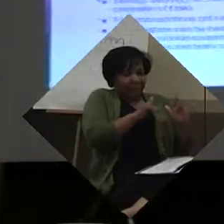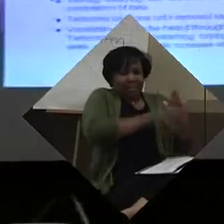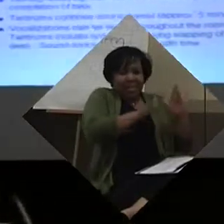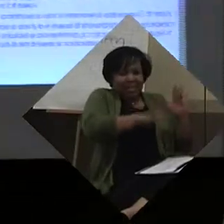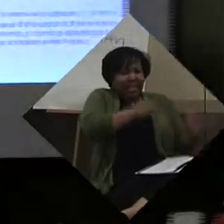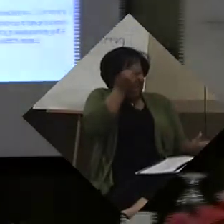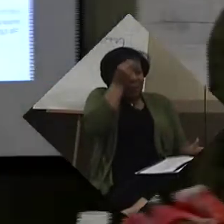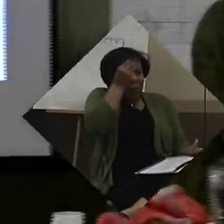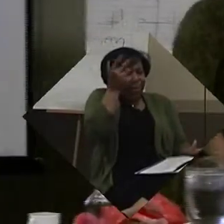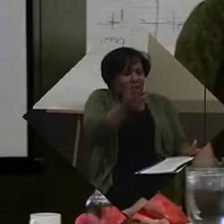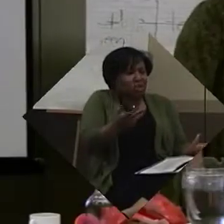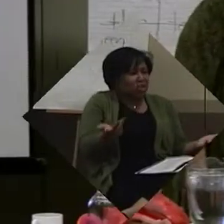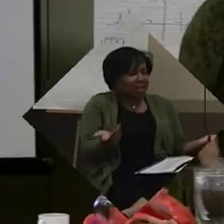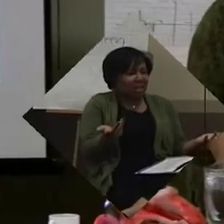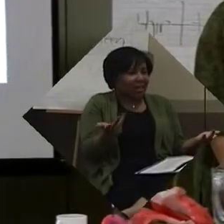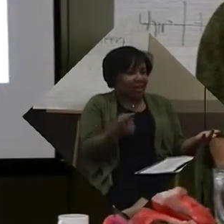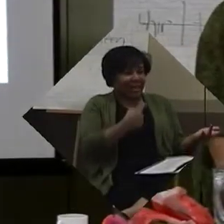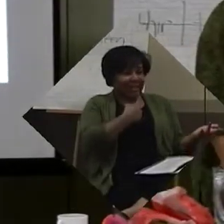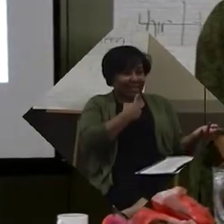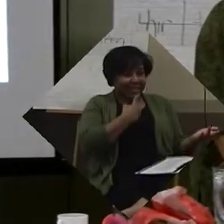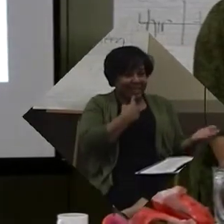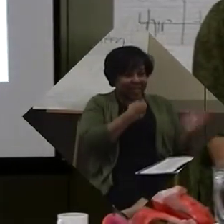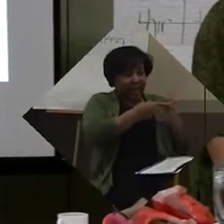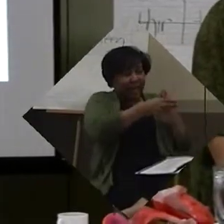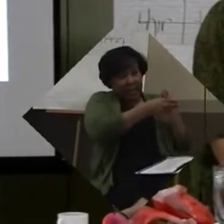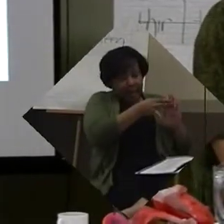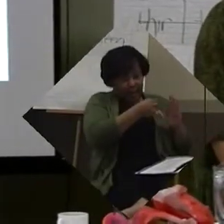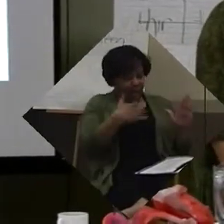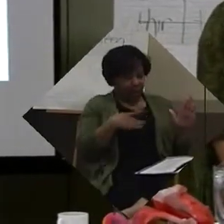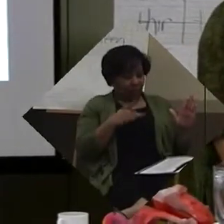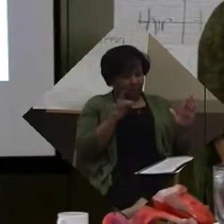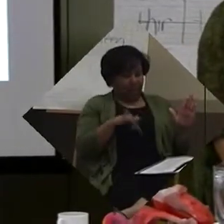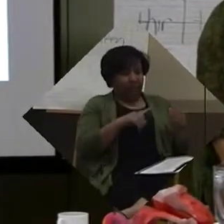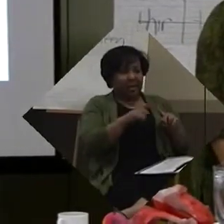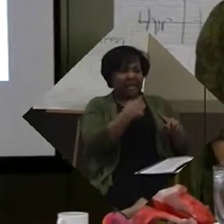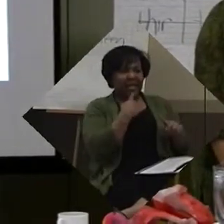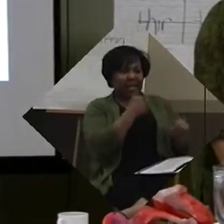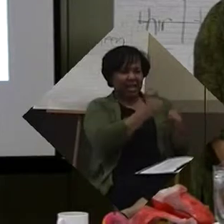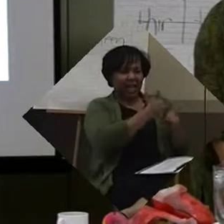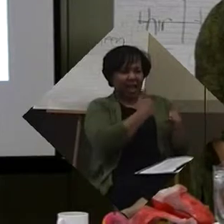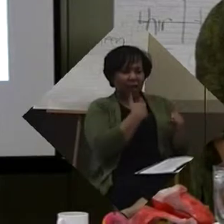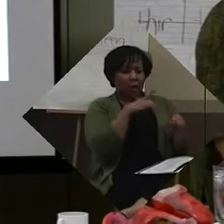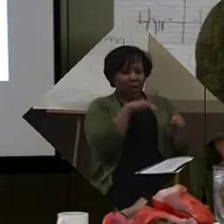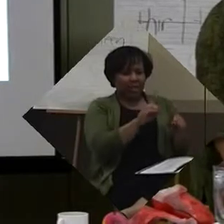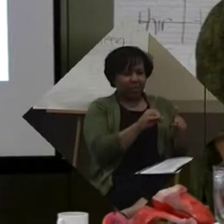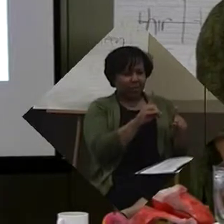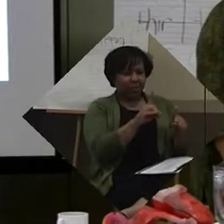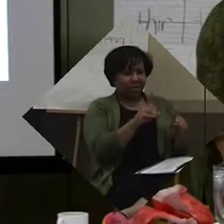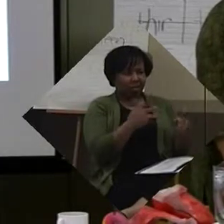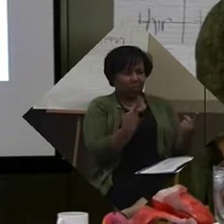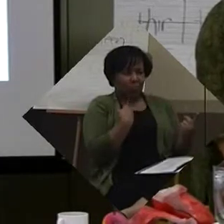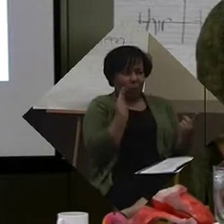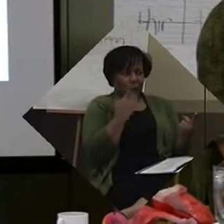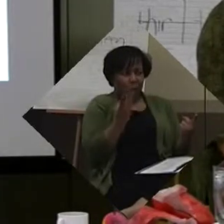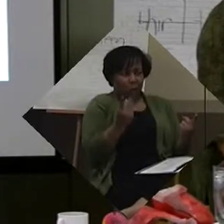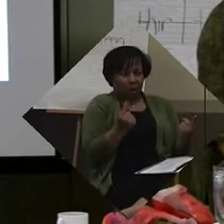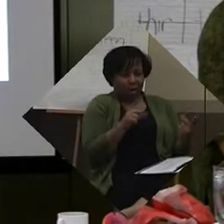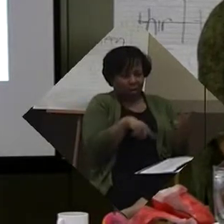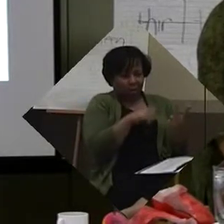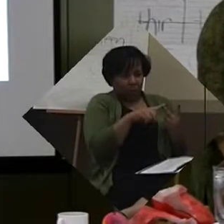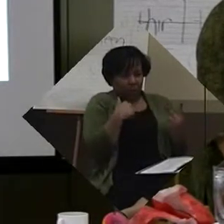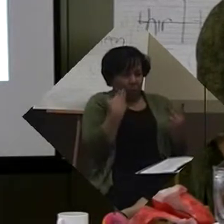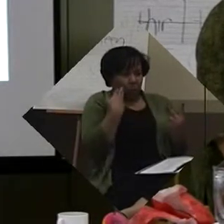Information, or, I mean, it says labels, which I don't like, but it says she has a learning disability. We don't know what it is. Right? We don't